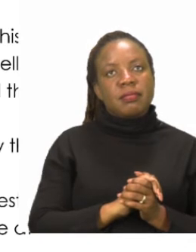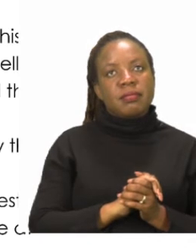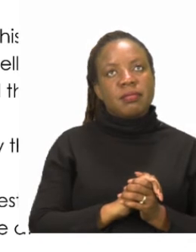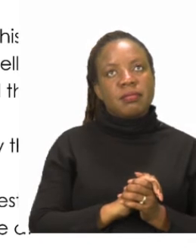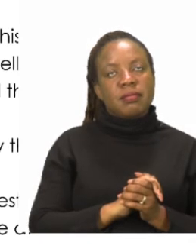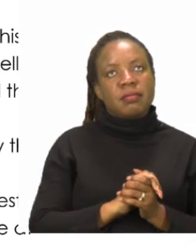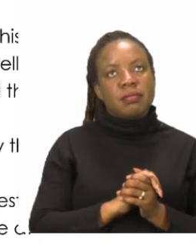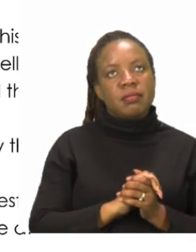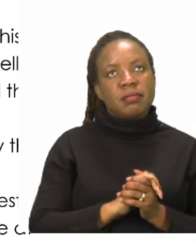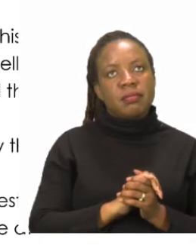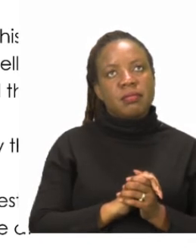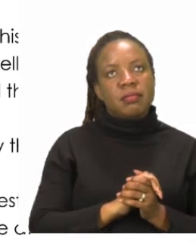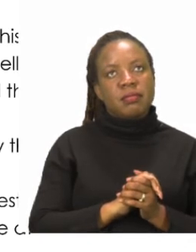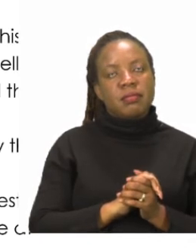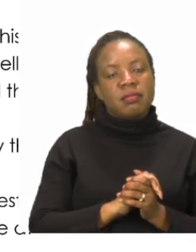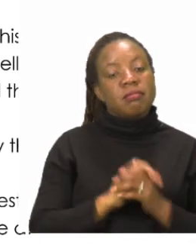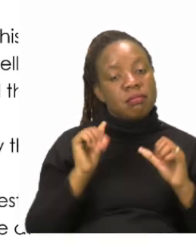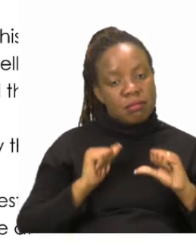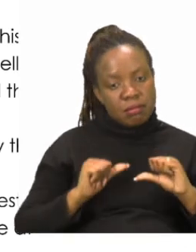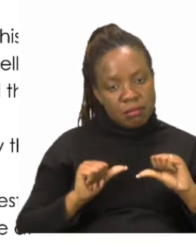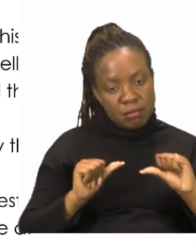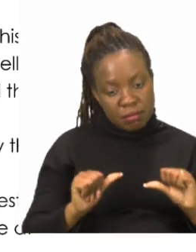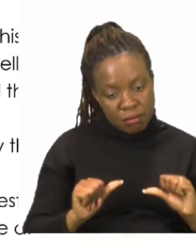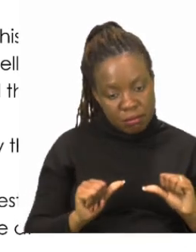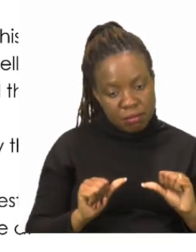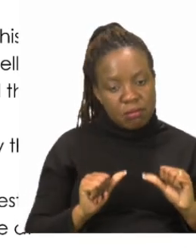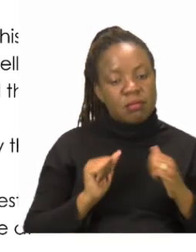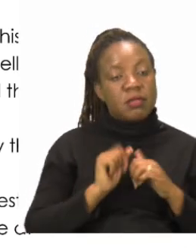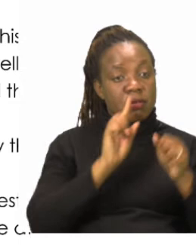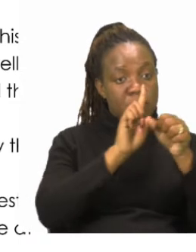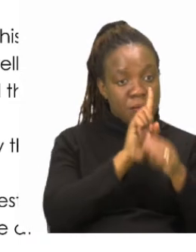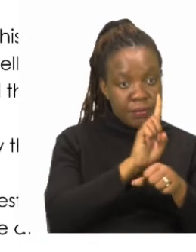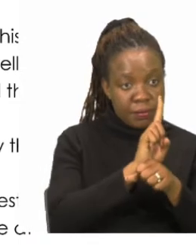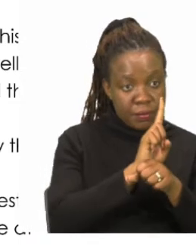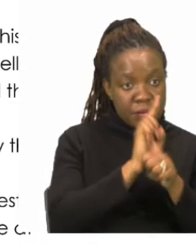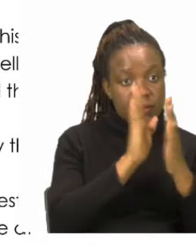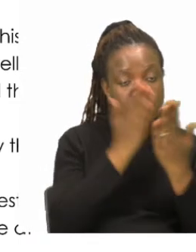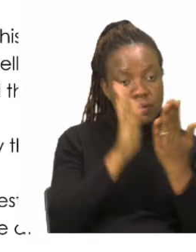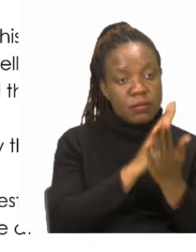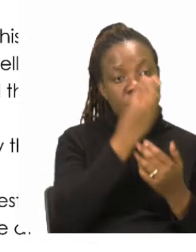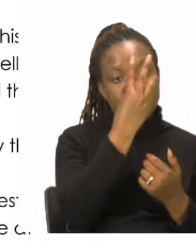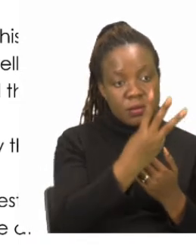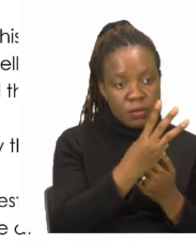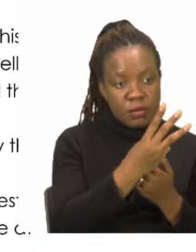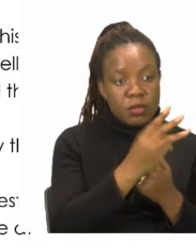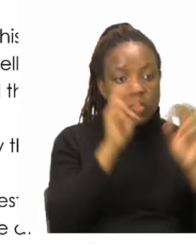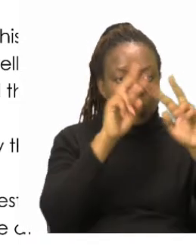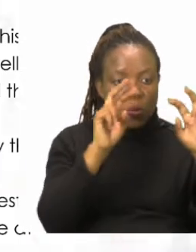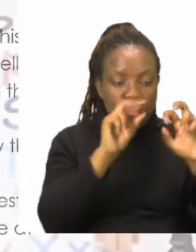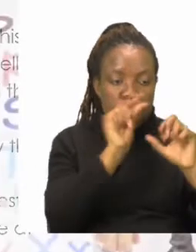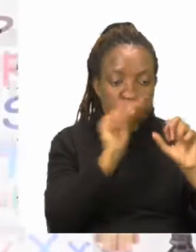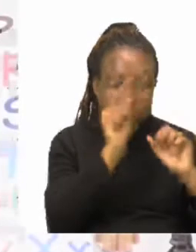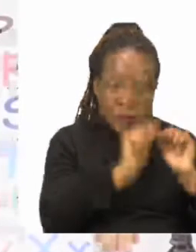boys and girls, you can go ahead, finish your crossword on page 3 and the questions on